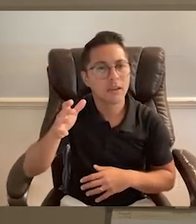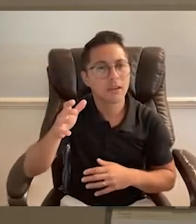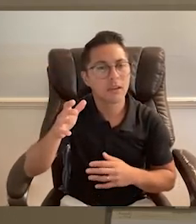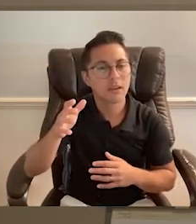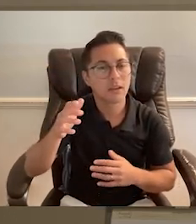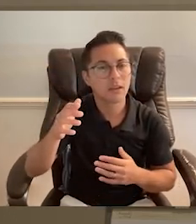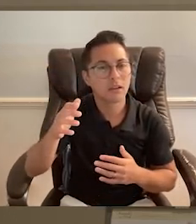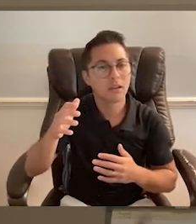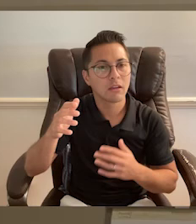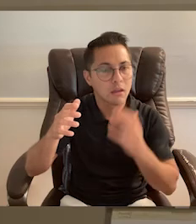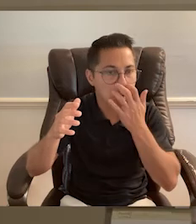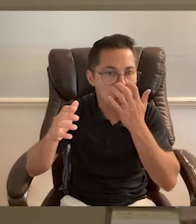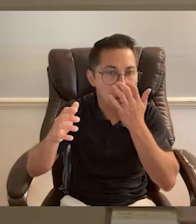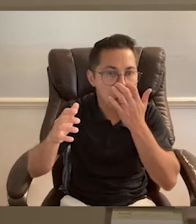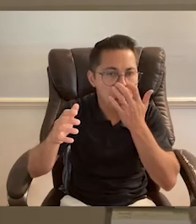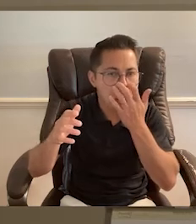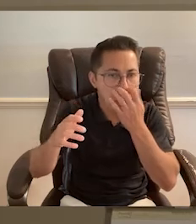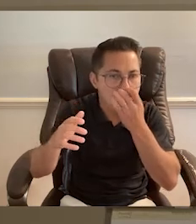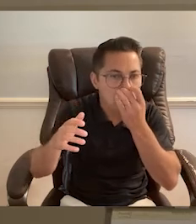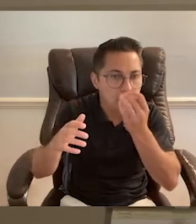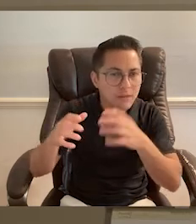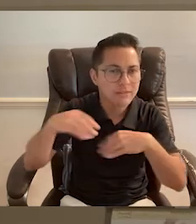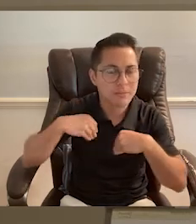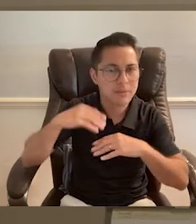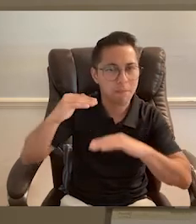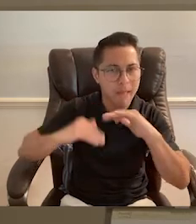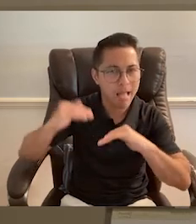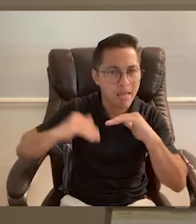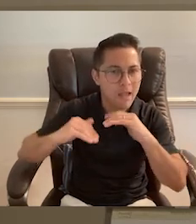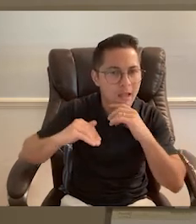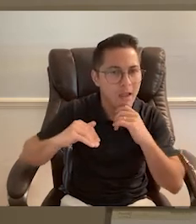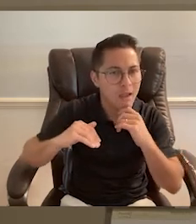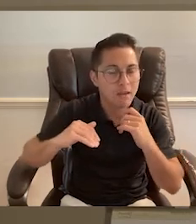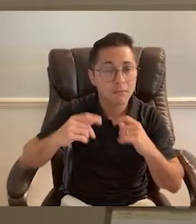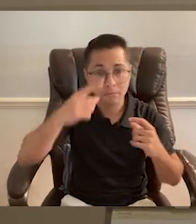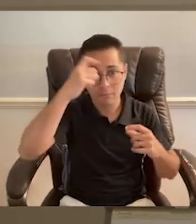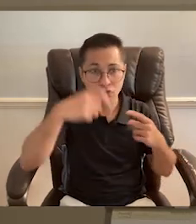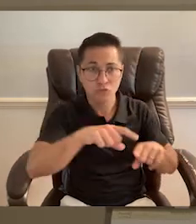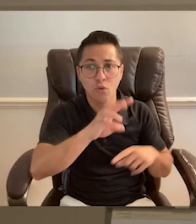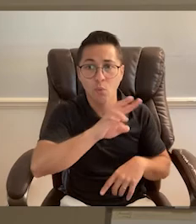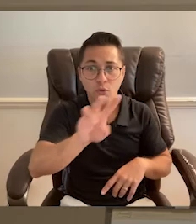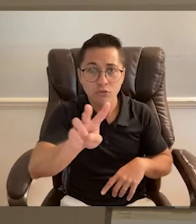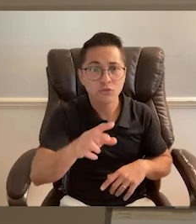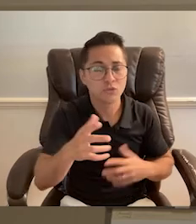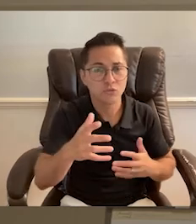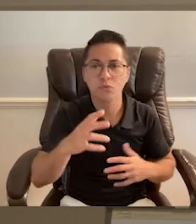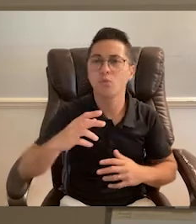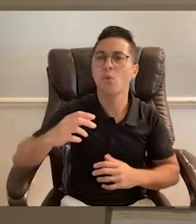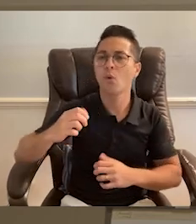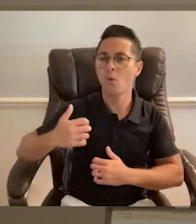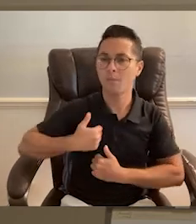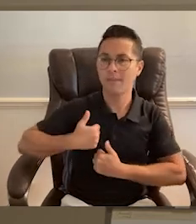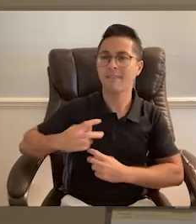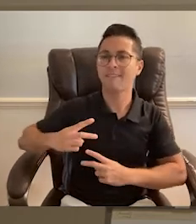then they used 3D printing. So all of you probably may be familiar with 3D printing, but that's a great